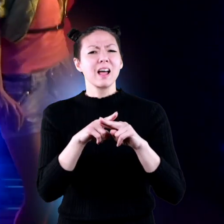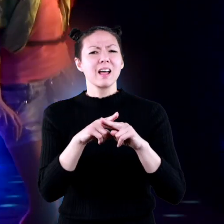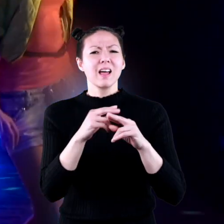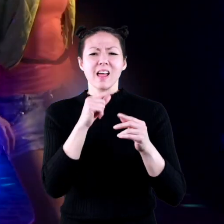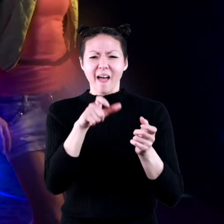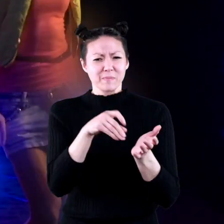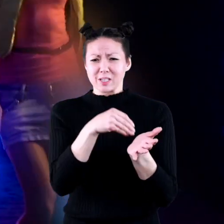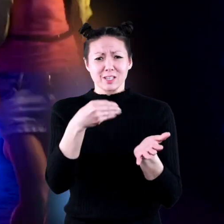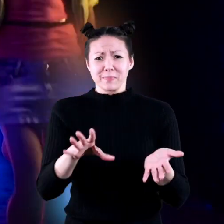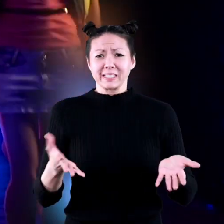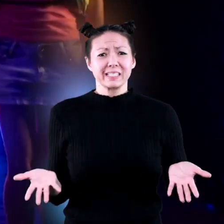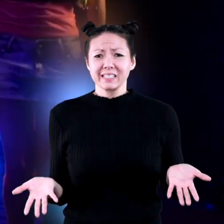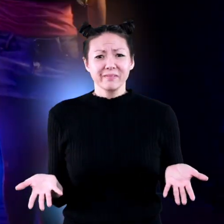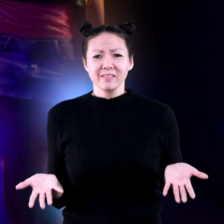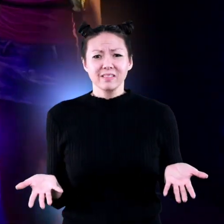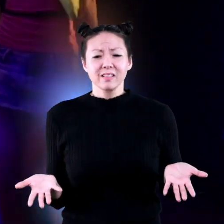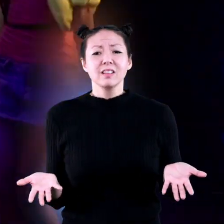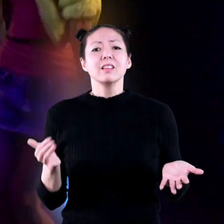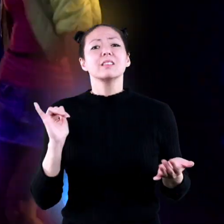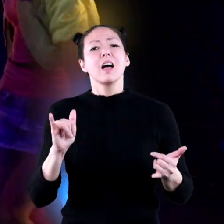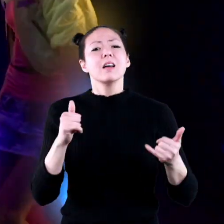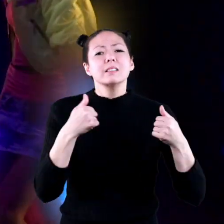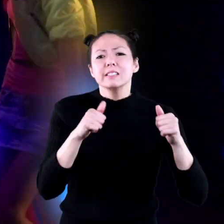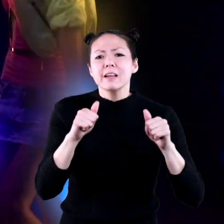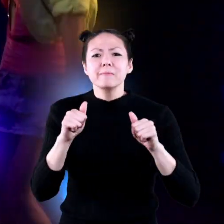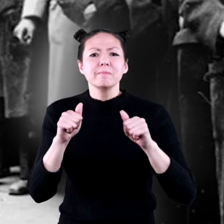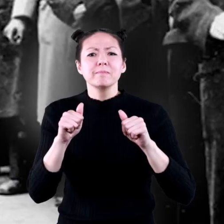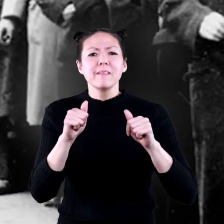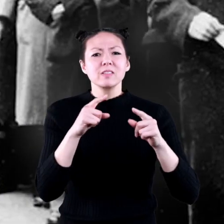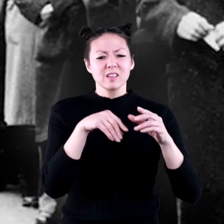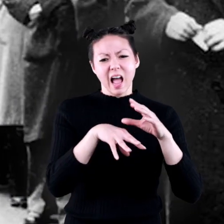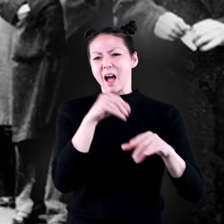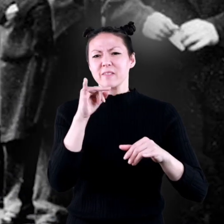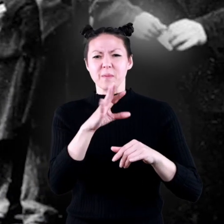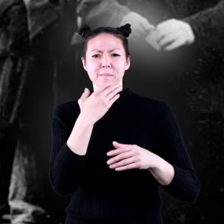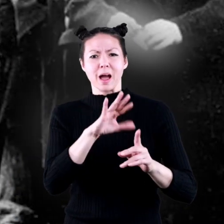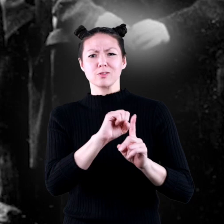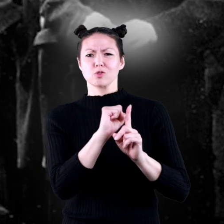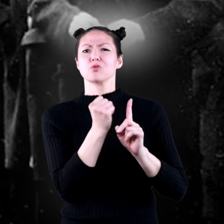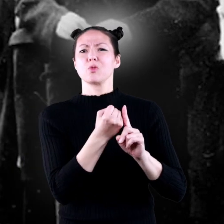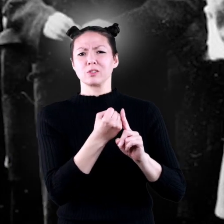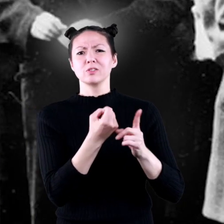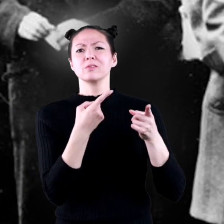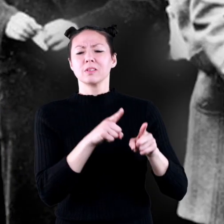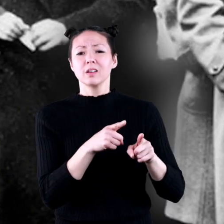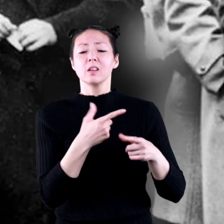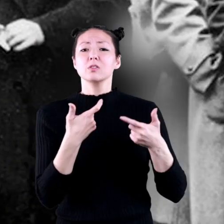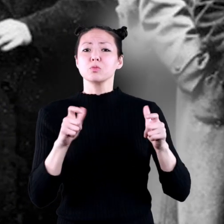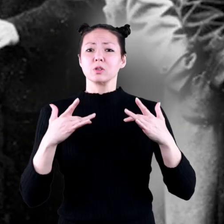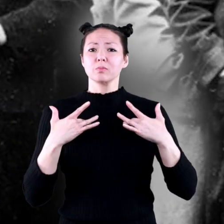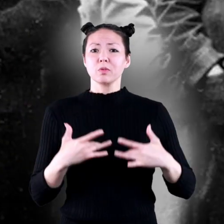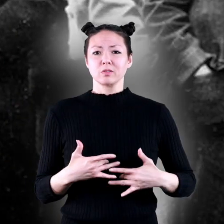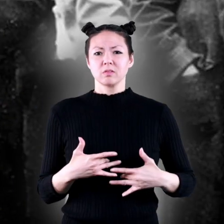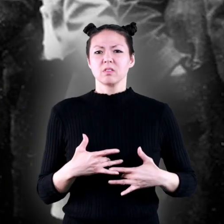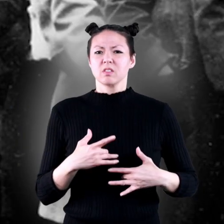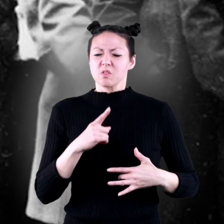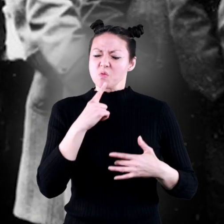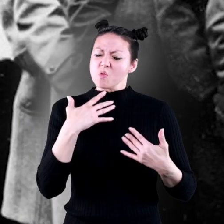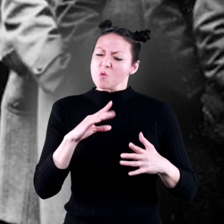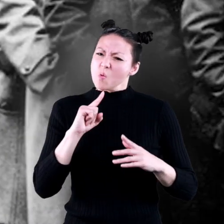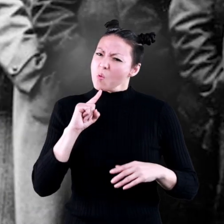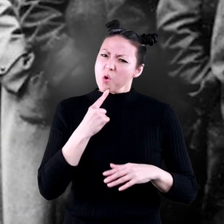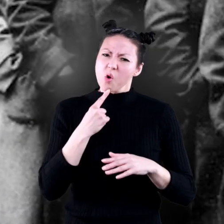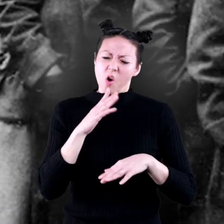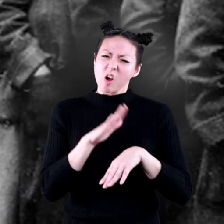you'd find ways to have fun that were inexpensive too. Despite these attempts to make the most of a bad situation,